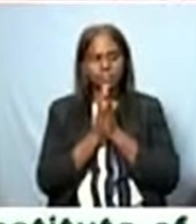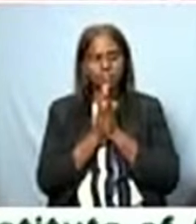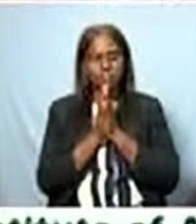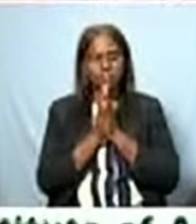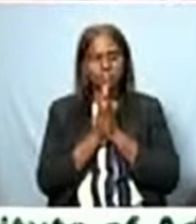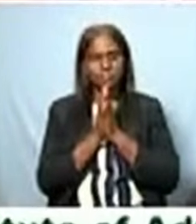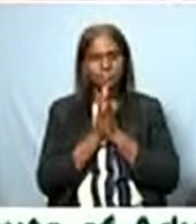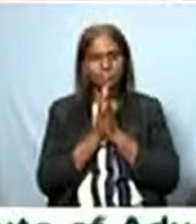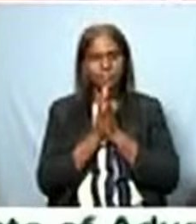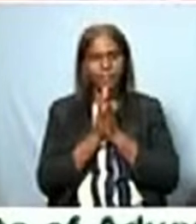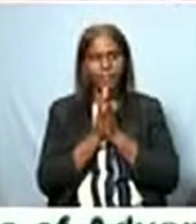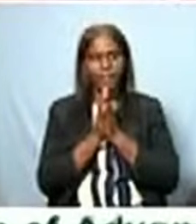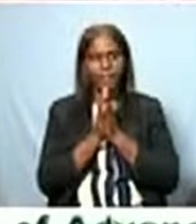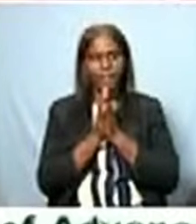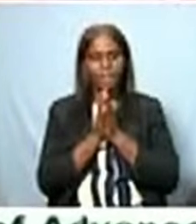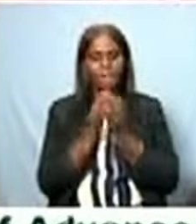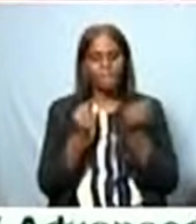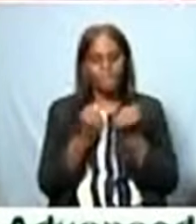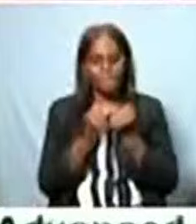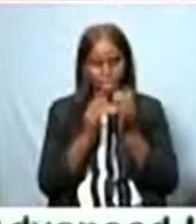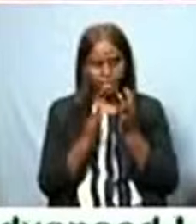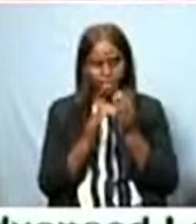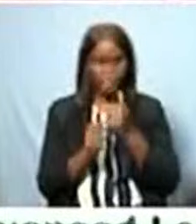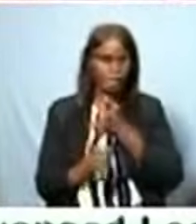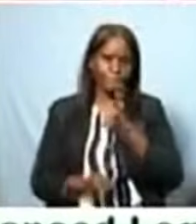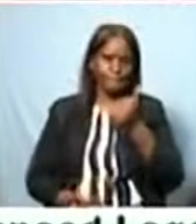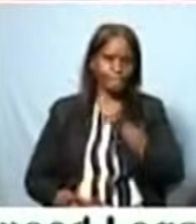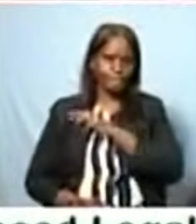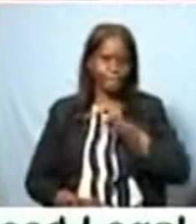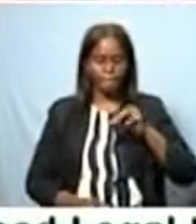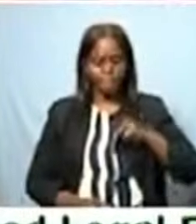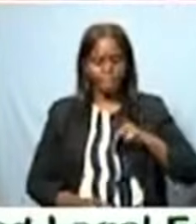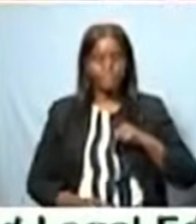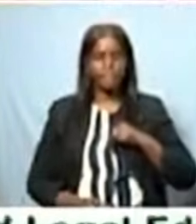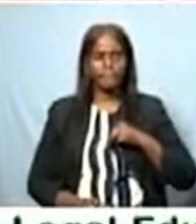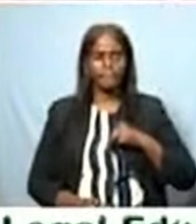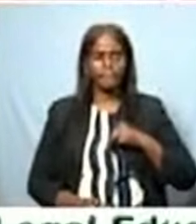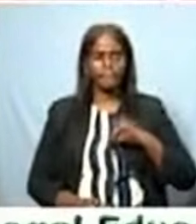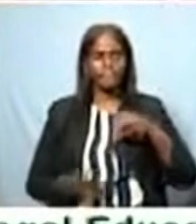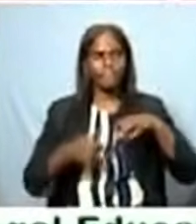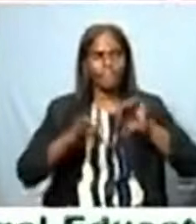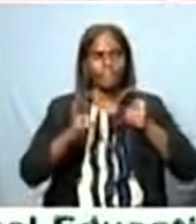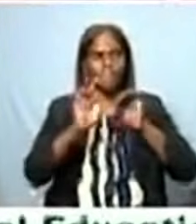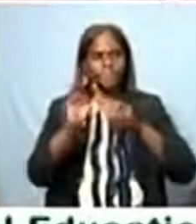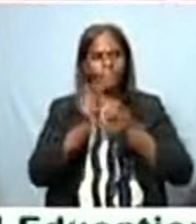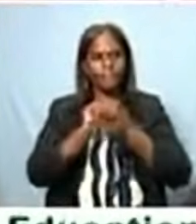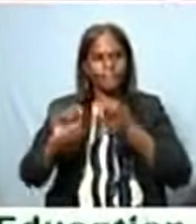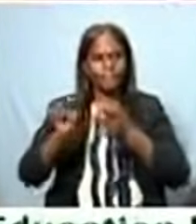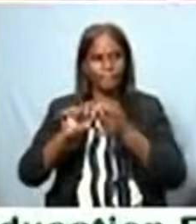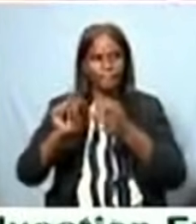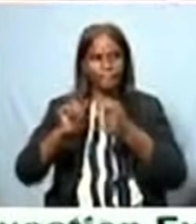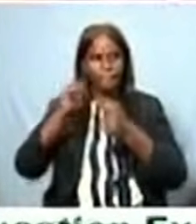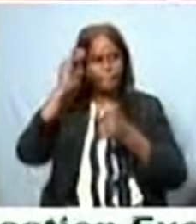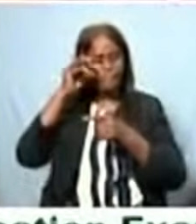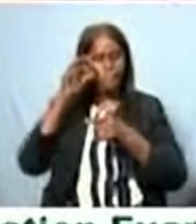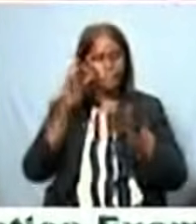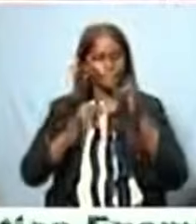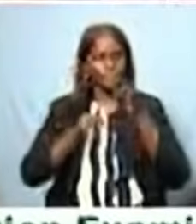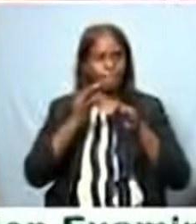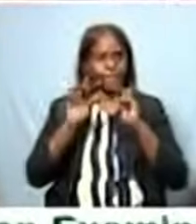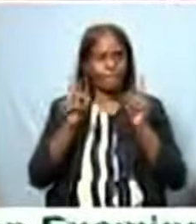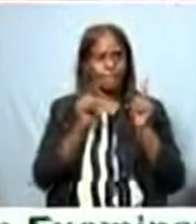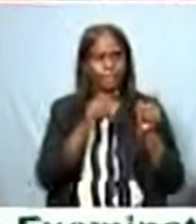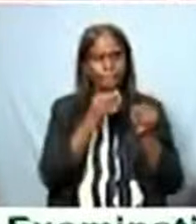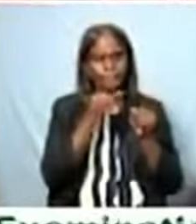colleague and indeed the seconder and other members and the public to continue writing to the Minister of Justice where